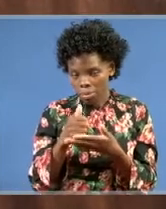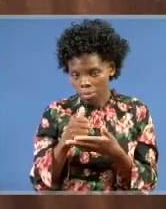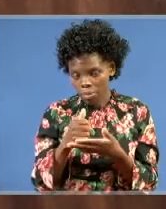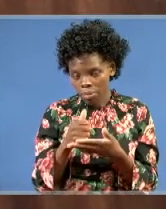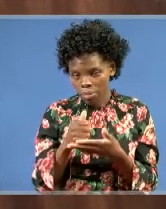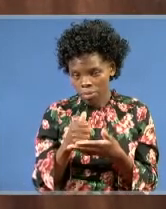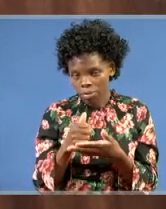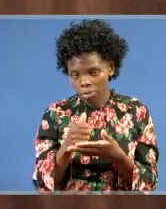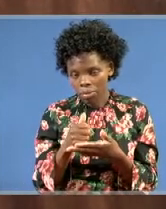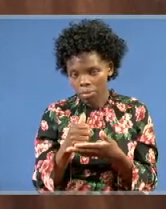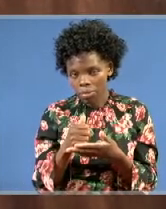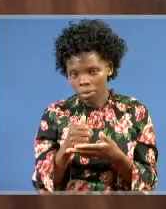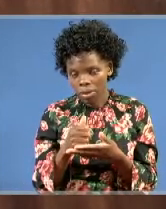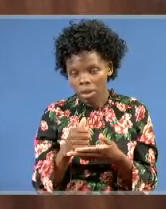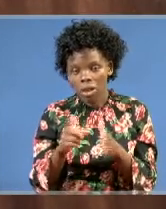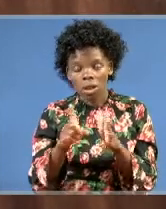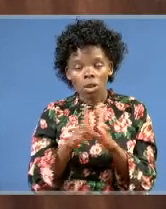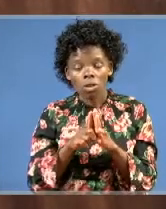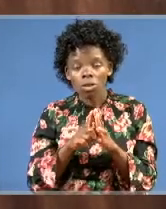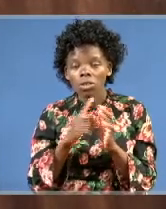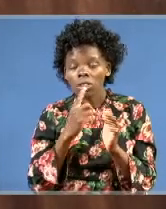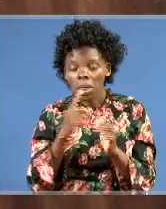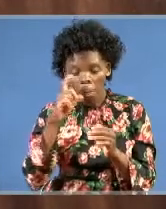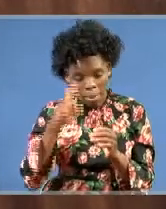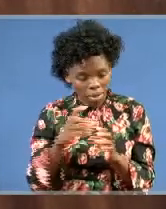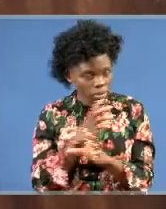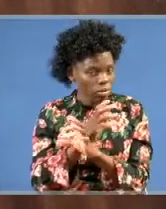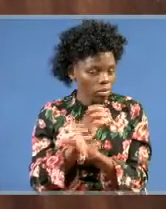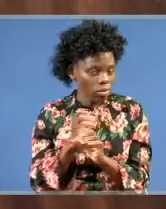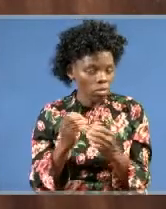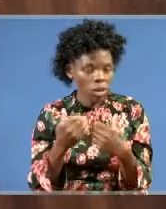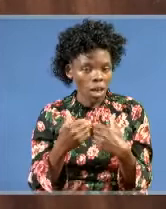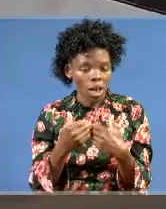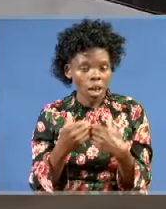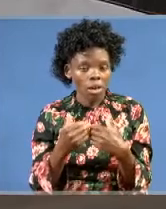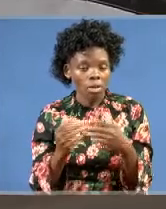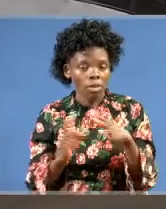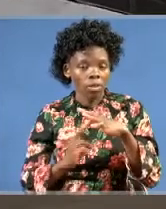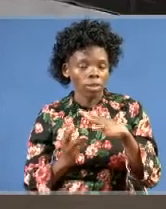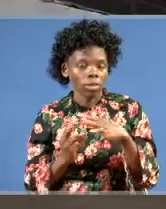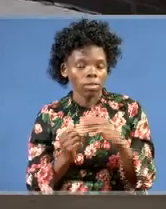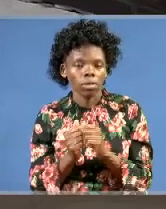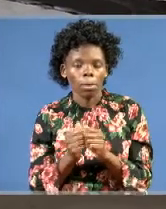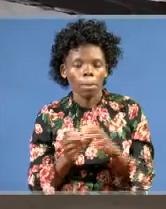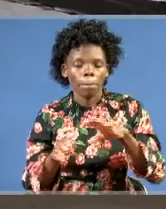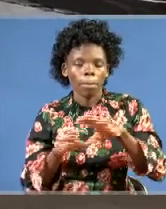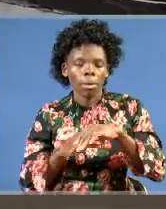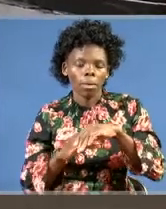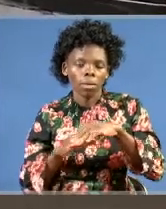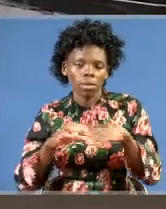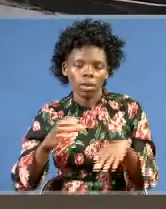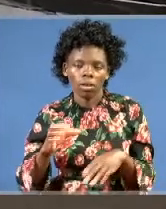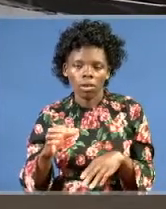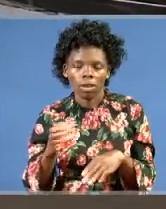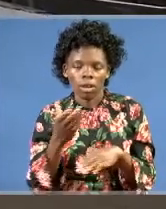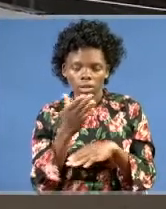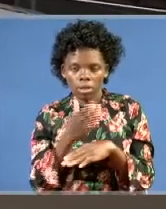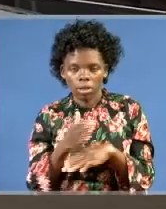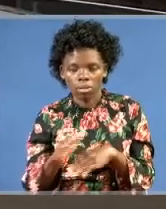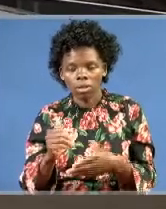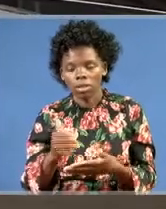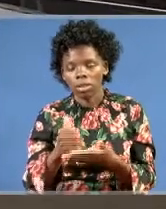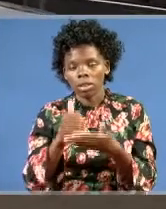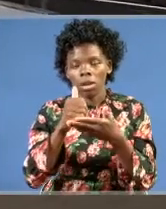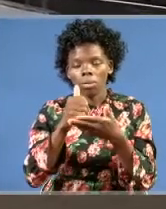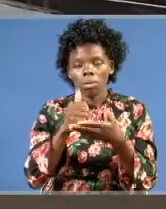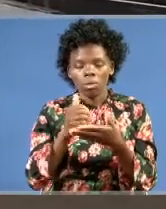does not say it is a must you have 10. The law says maximum 10. Members of the County Assembly of Nairobi, on their part, supported the